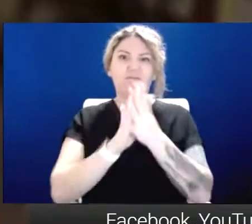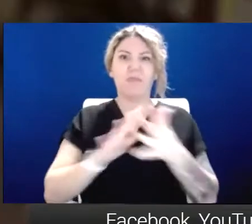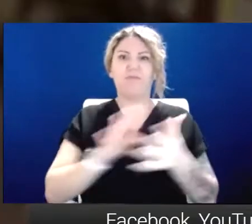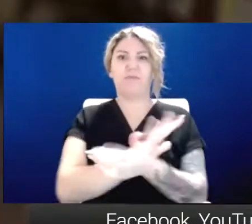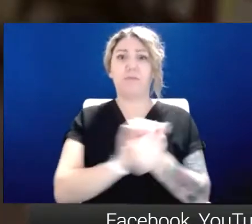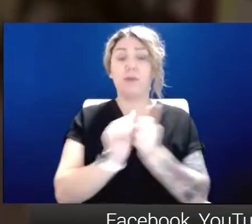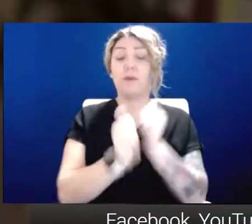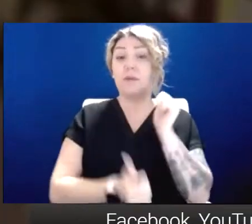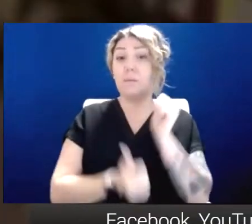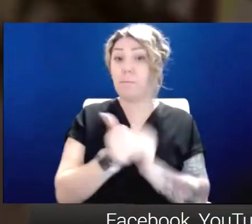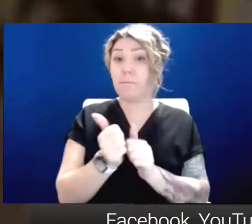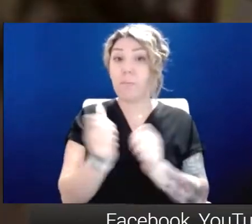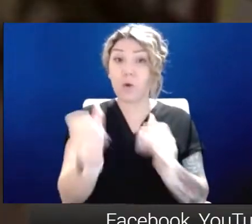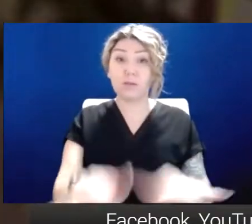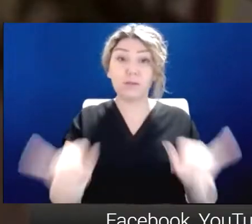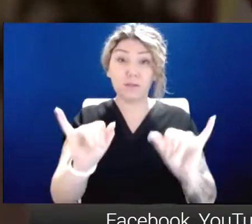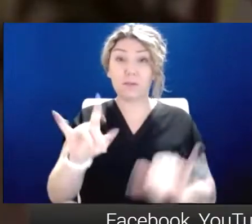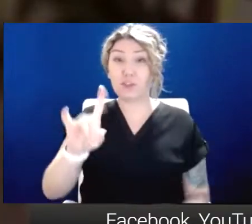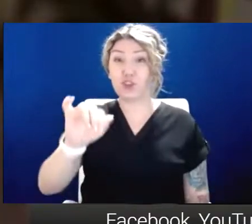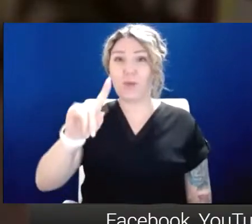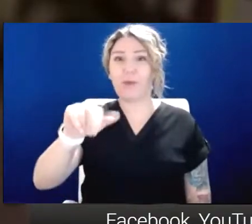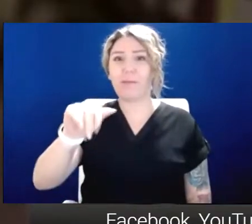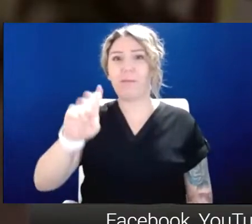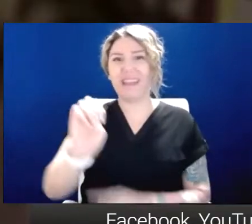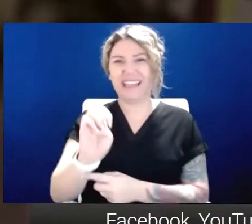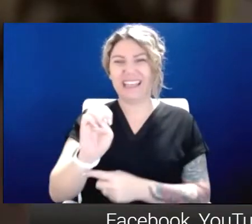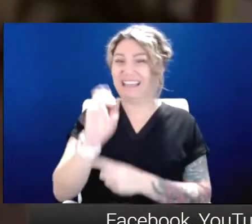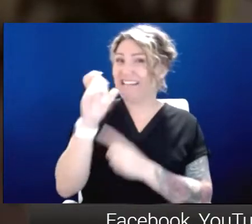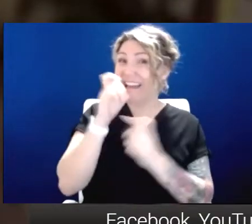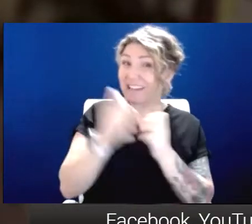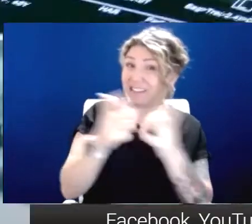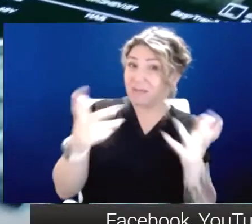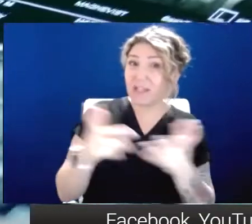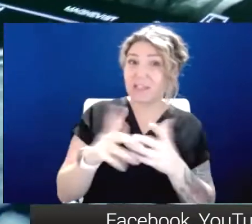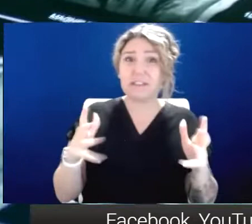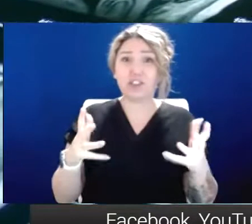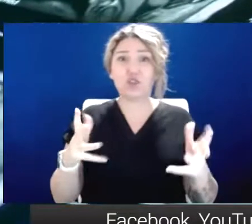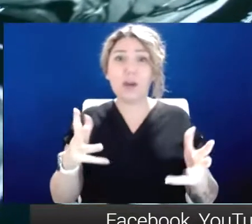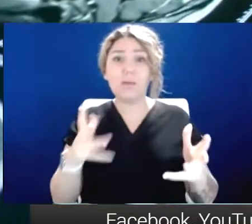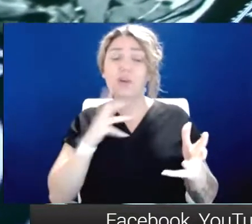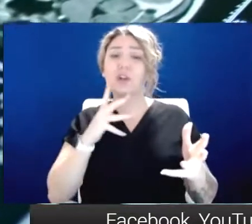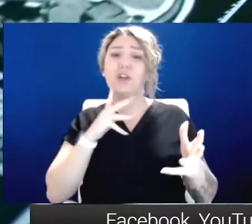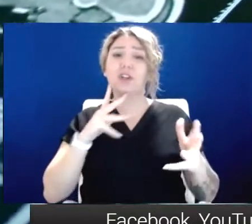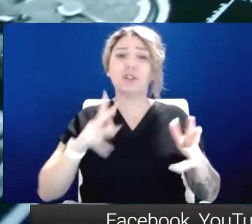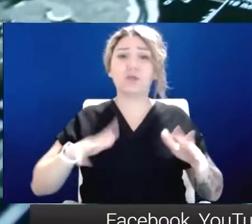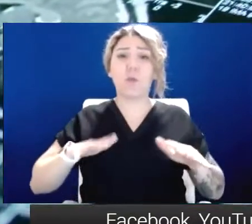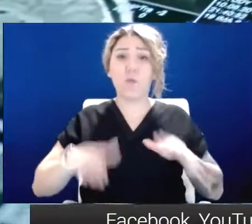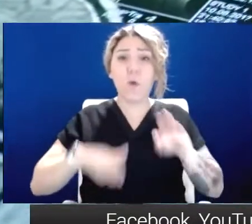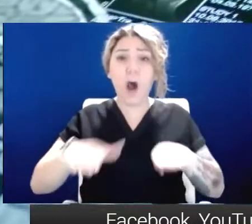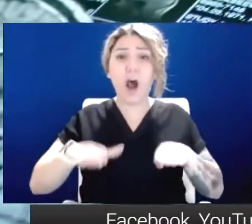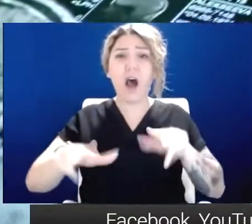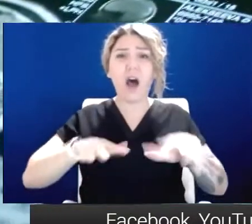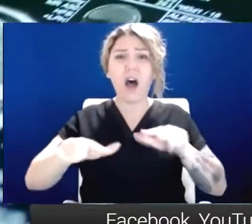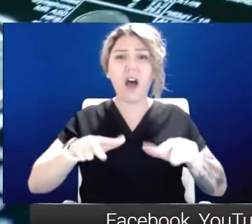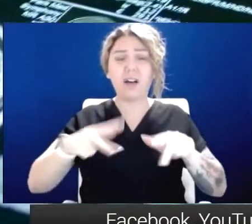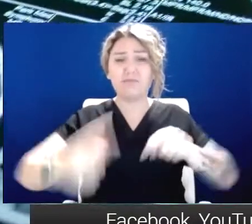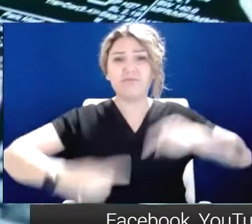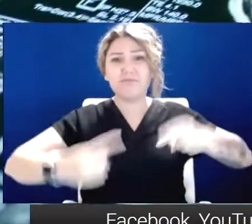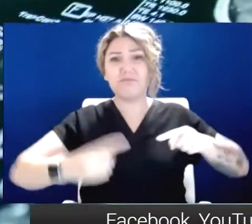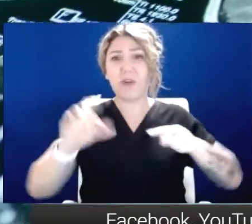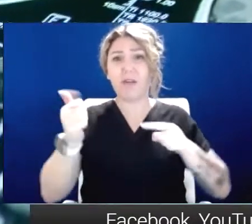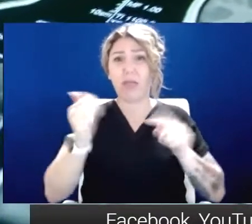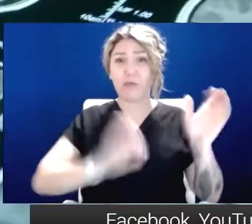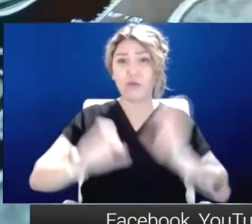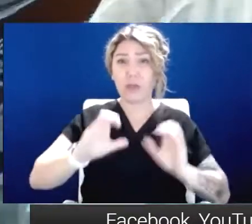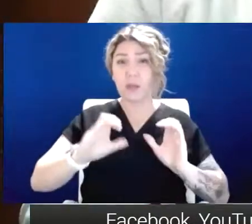dopamine. Less dopamine means tremors, stiffness, and walking difficulties. The reduction of other chemicals in the brain leads to memory loss